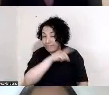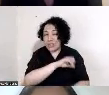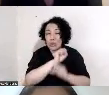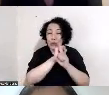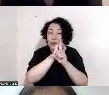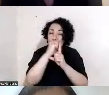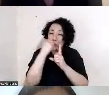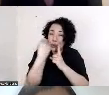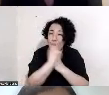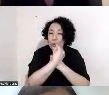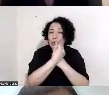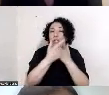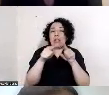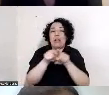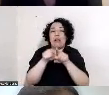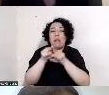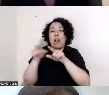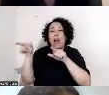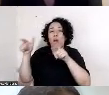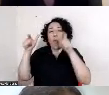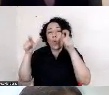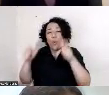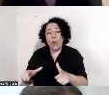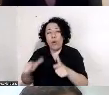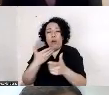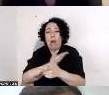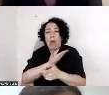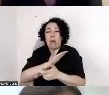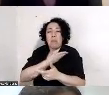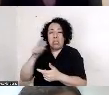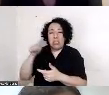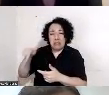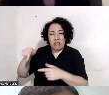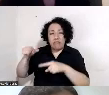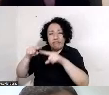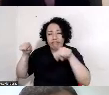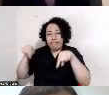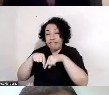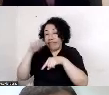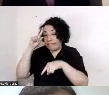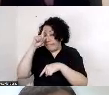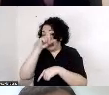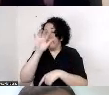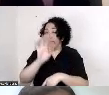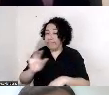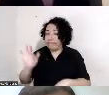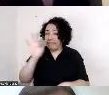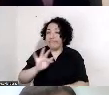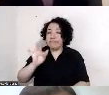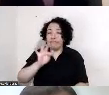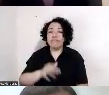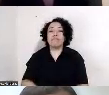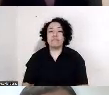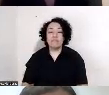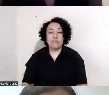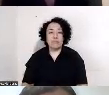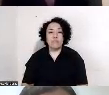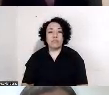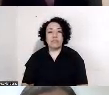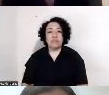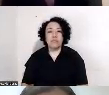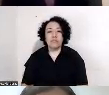problemas no campus. So some of them said, you know, I don't have a lot of friends. In fact, we did 2 interviews last